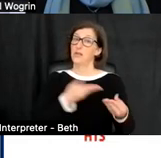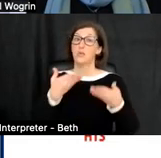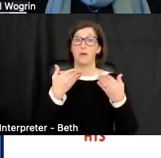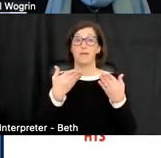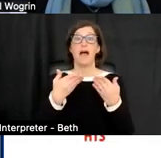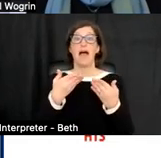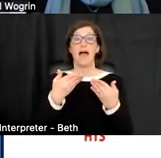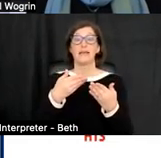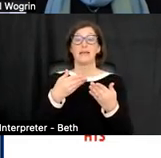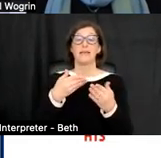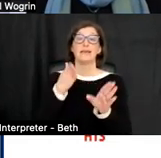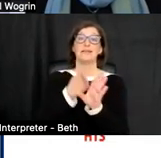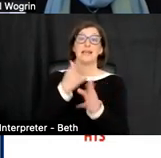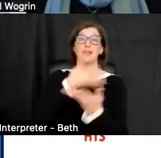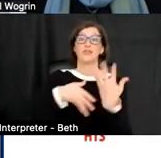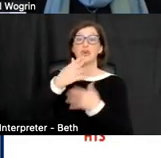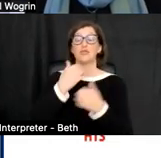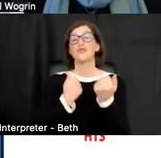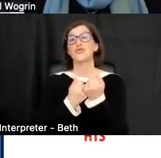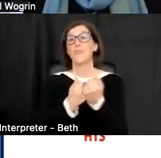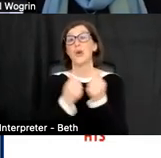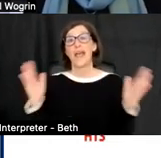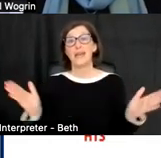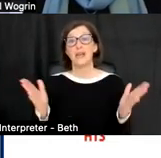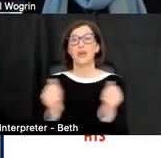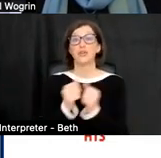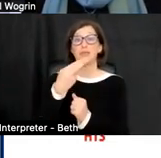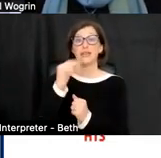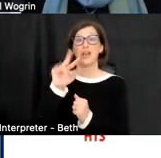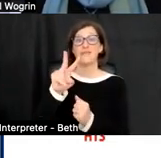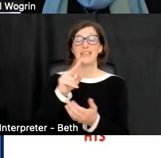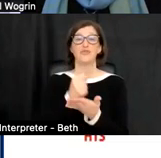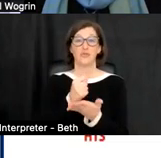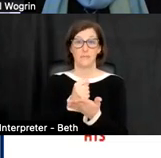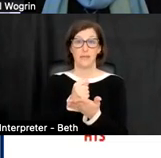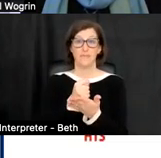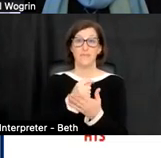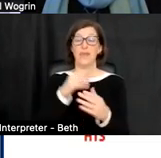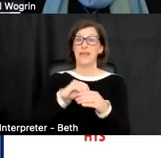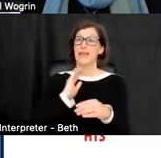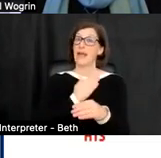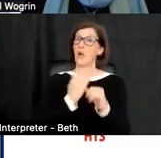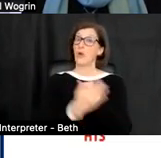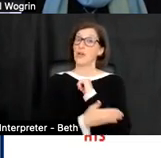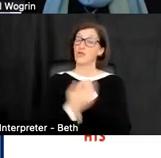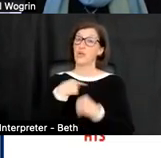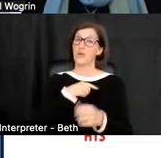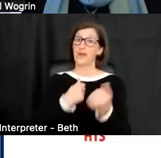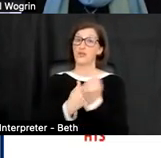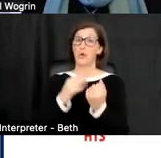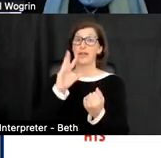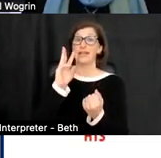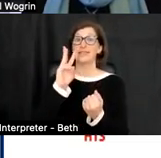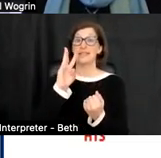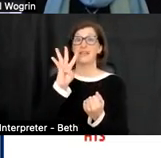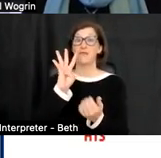the psychosocial support as well as that we encourage them with their HIV treatments. And in Zimbabwe, we're now supporting 64,000